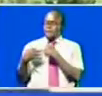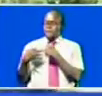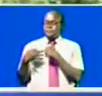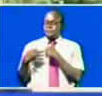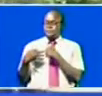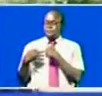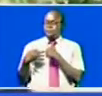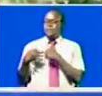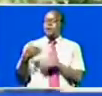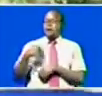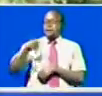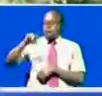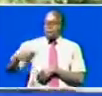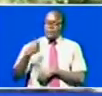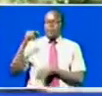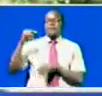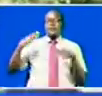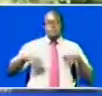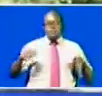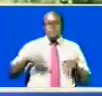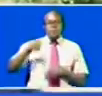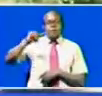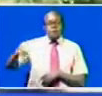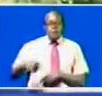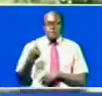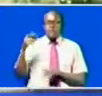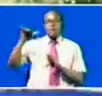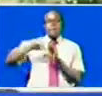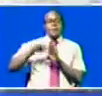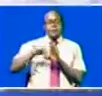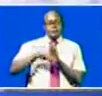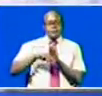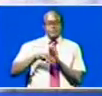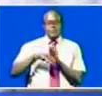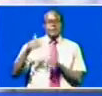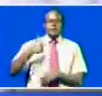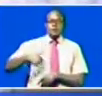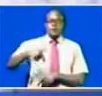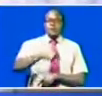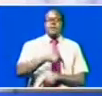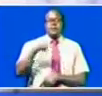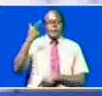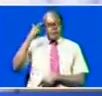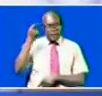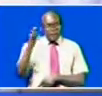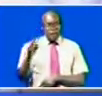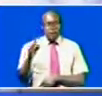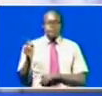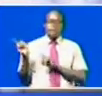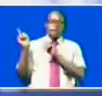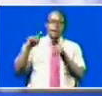1988. We have 1,000 people, more or less 1,000 people, subscribers. We are thinking of